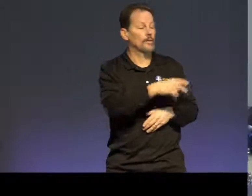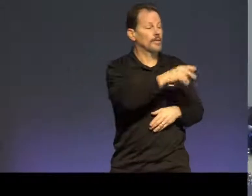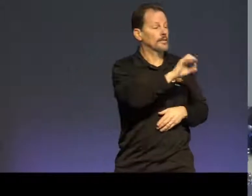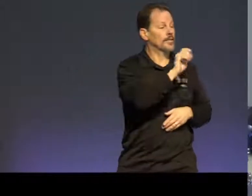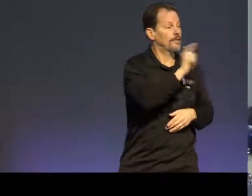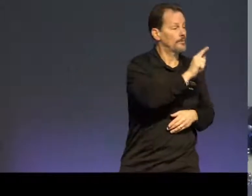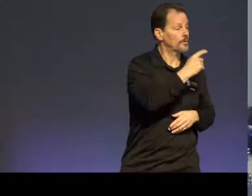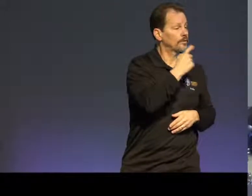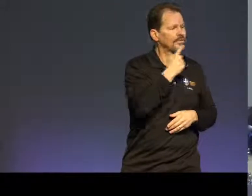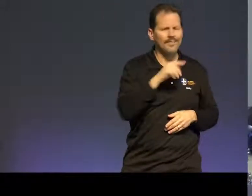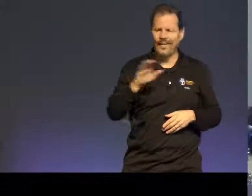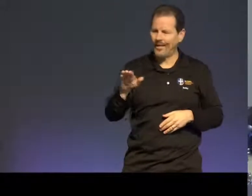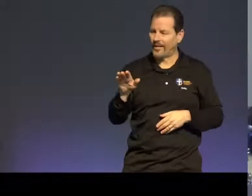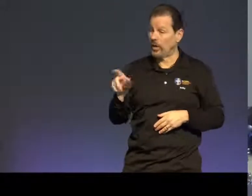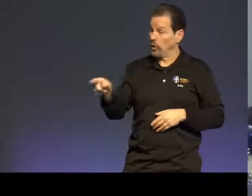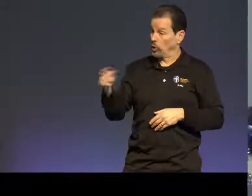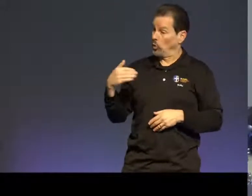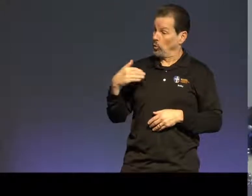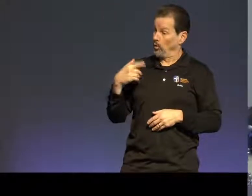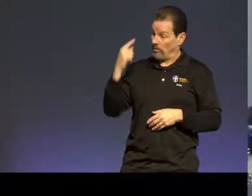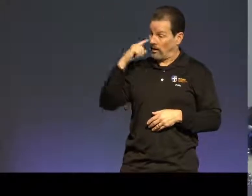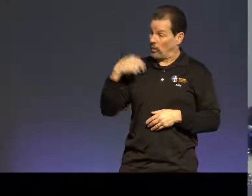saying, all your justifications don't matter.